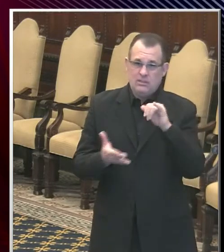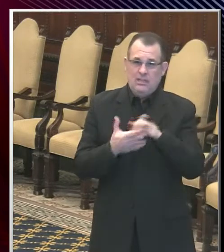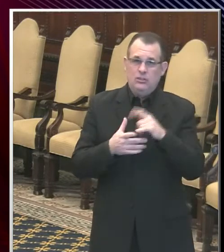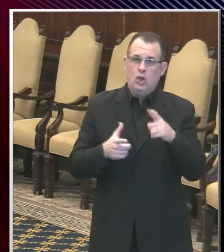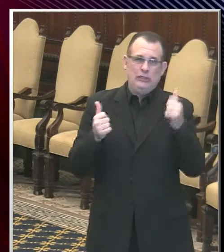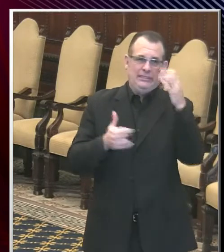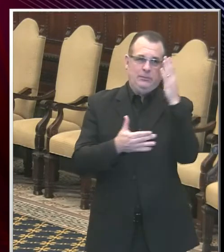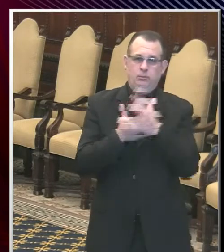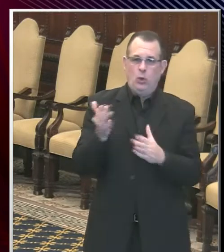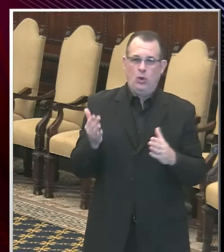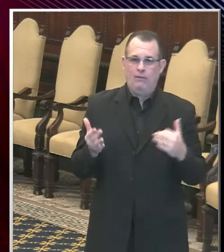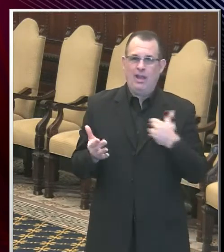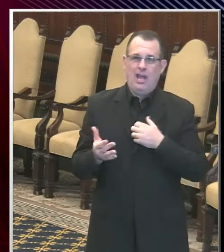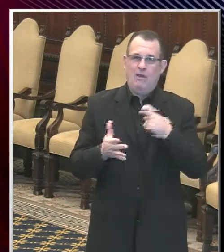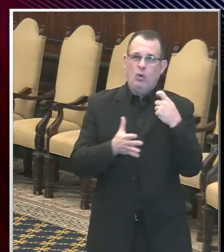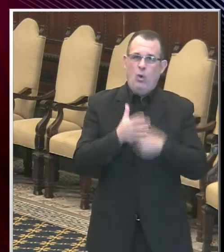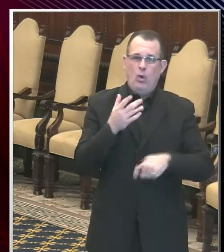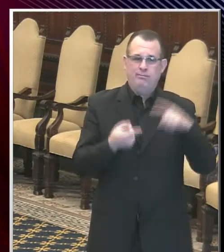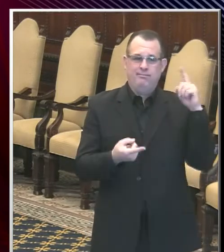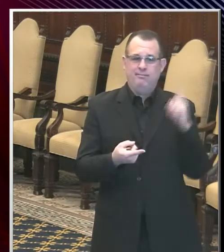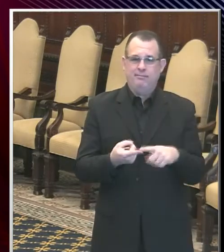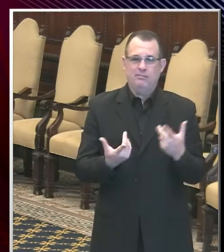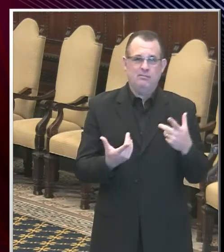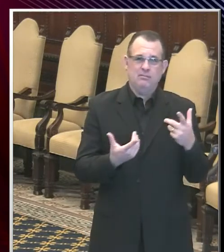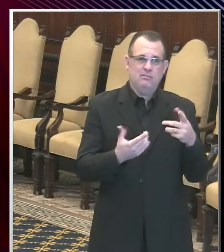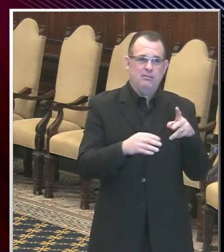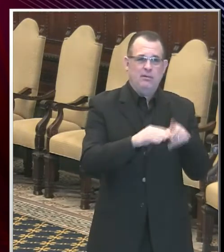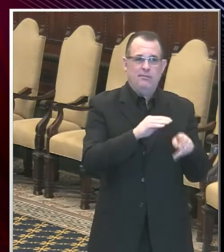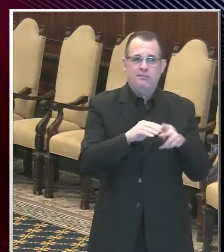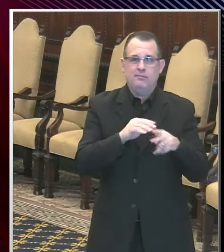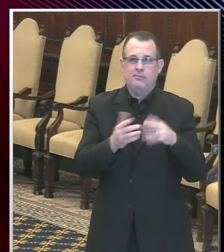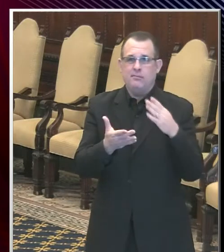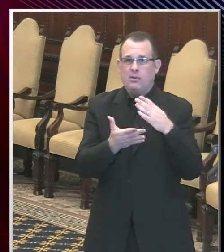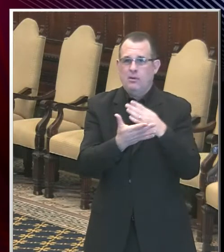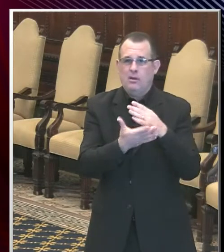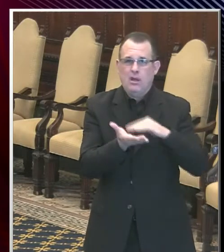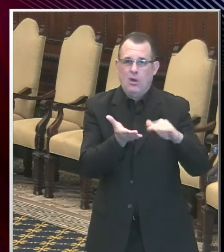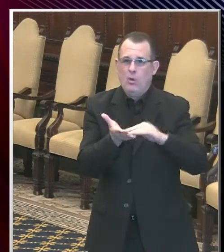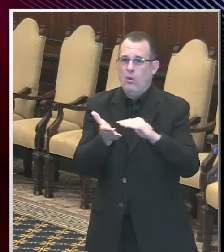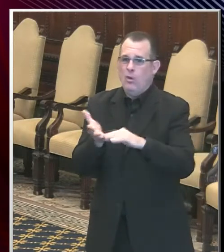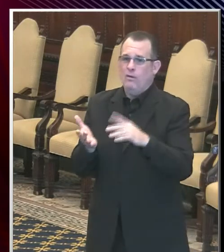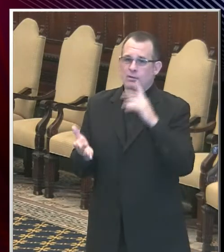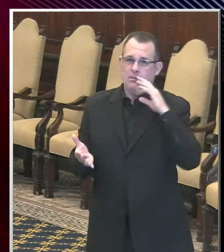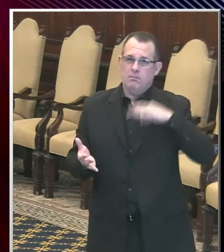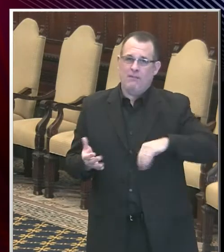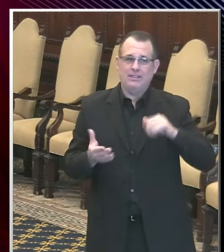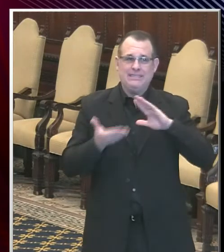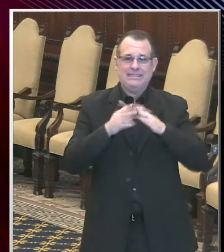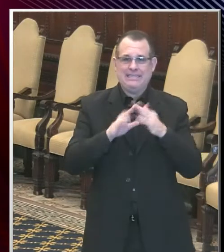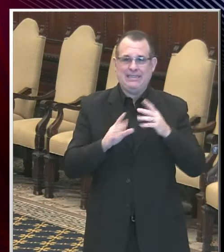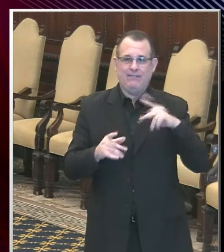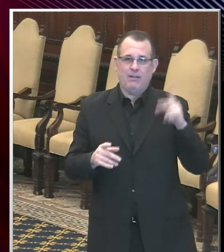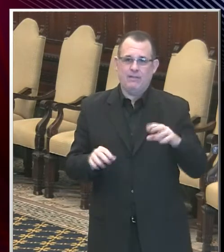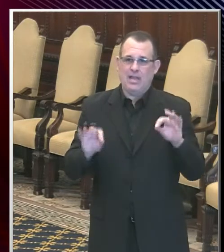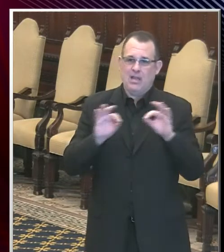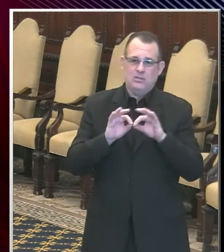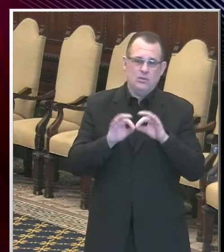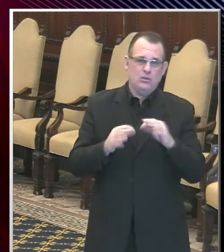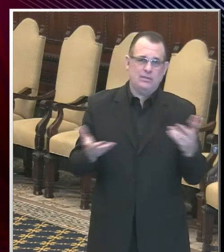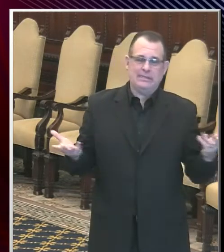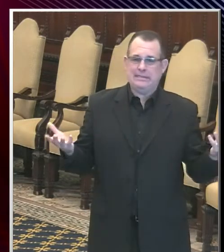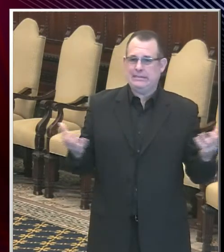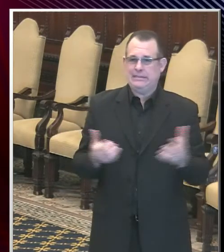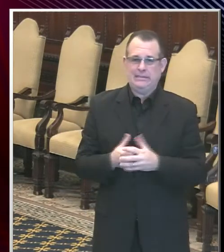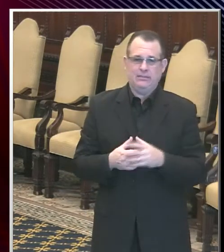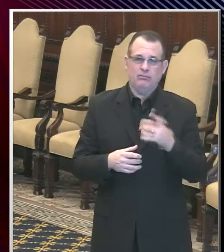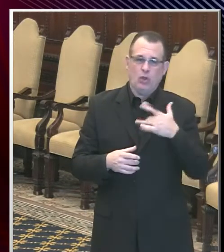of our cost is our salaries and benefits for our city employees. And it's just